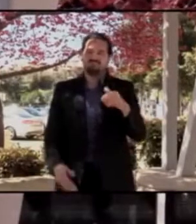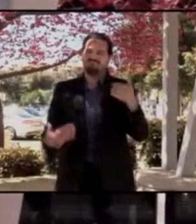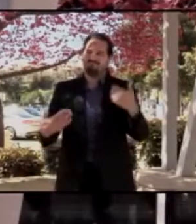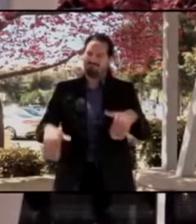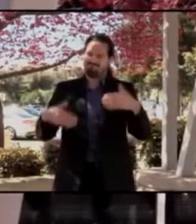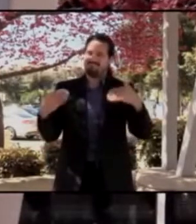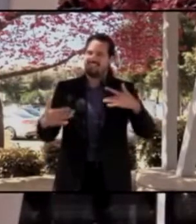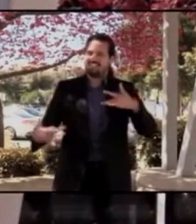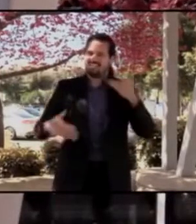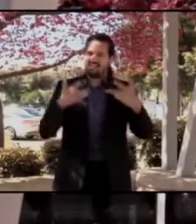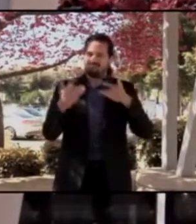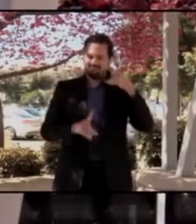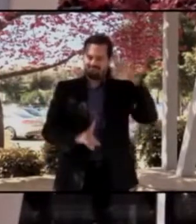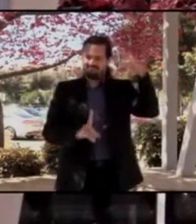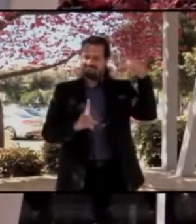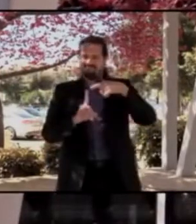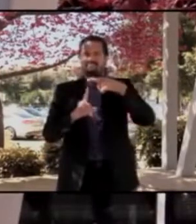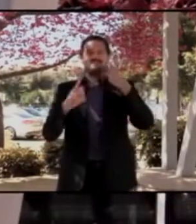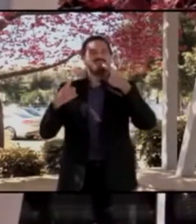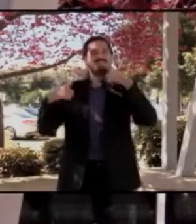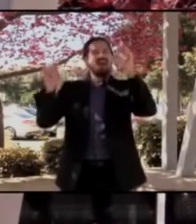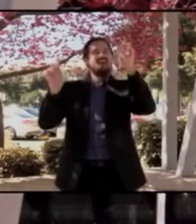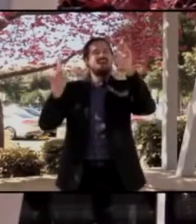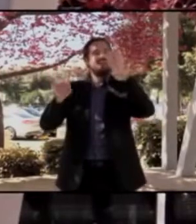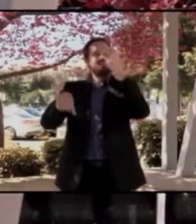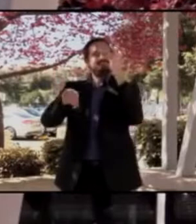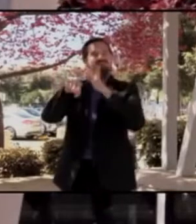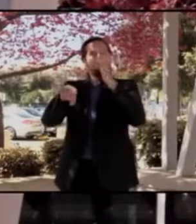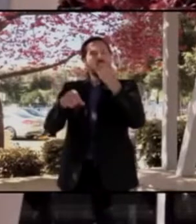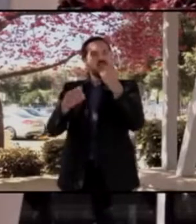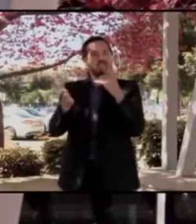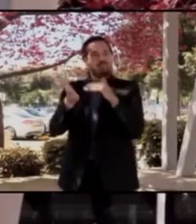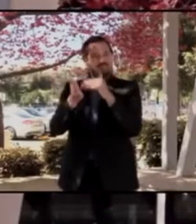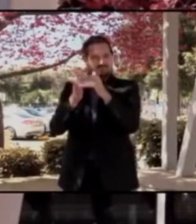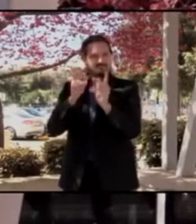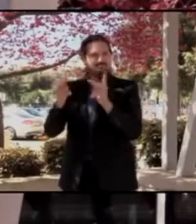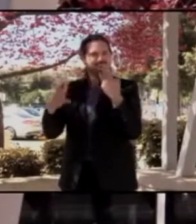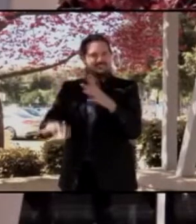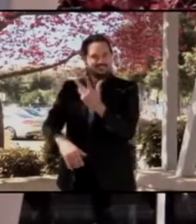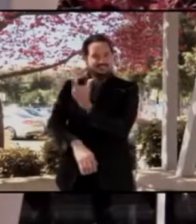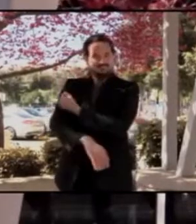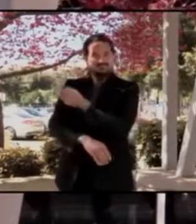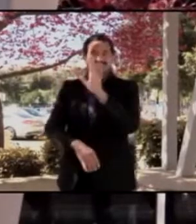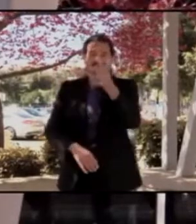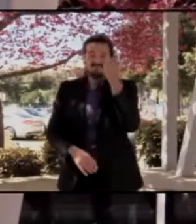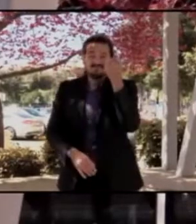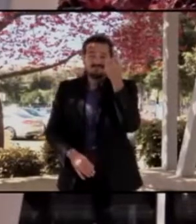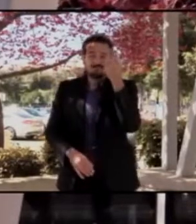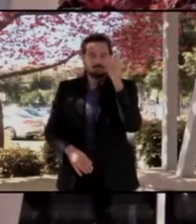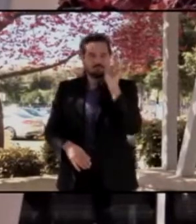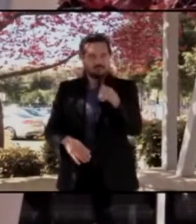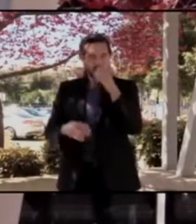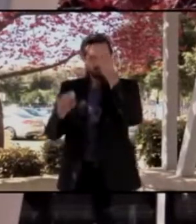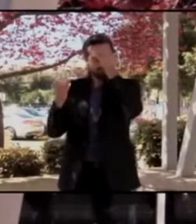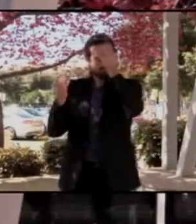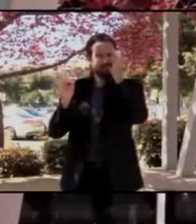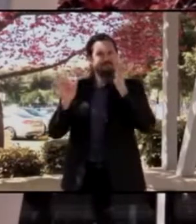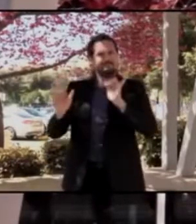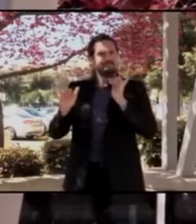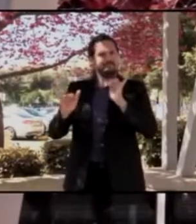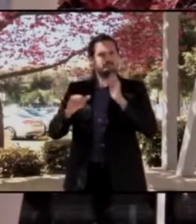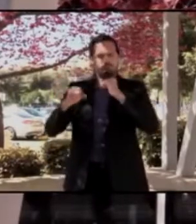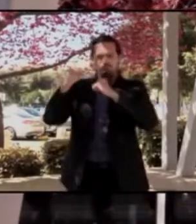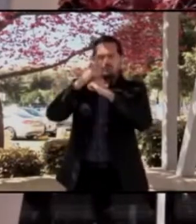COVID-19, we cannot forget the structural inequities and barriers that have led to significant disparities in COVID-19's